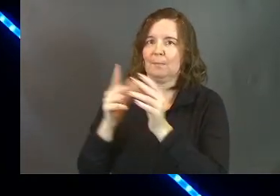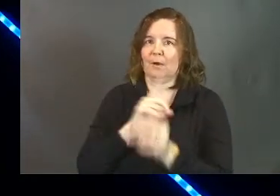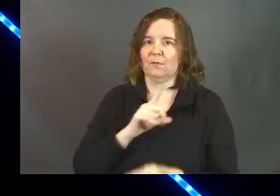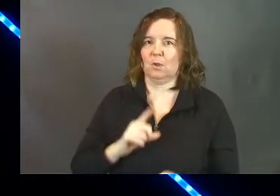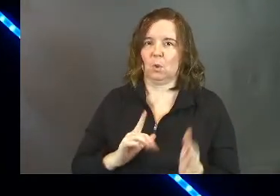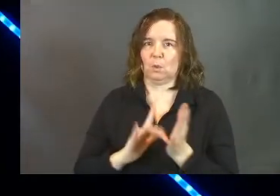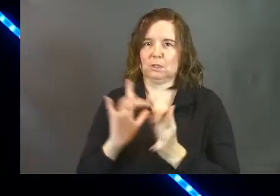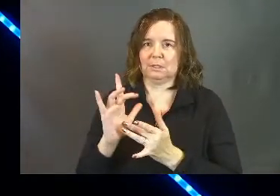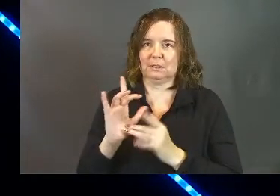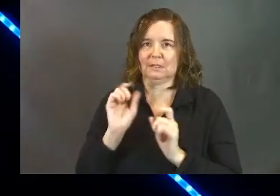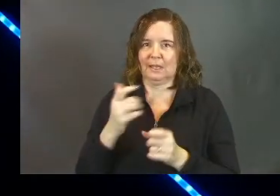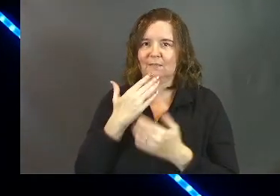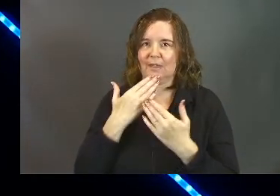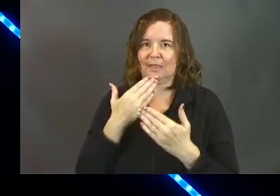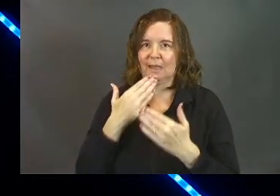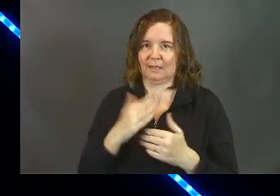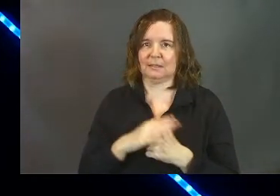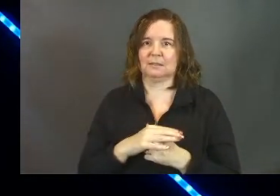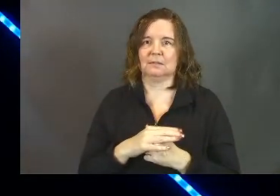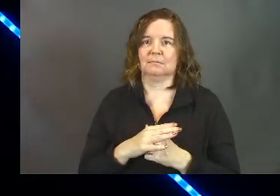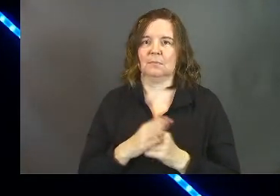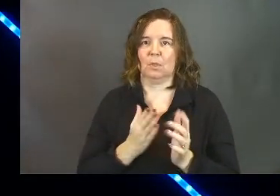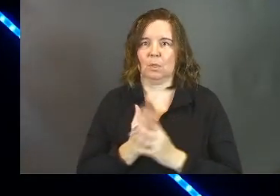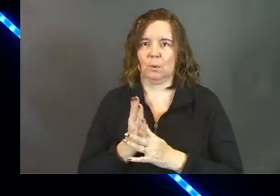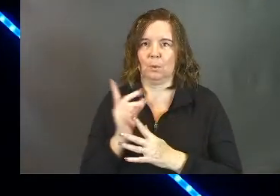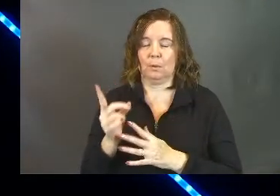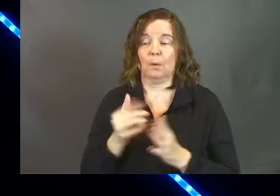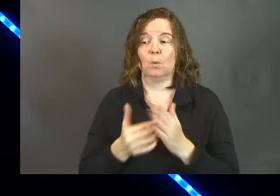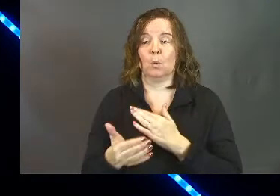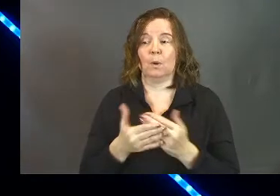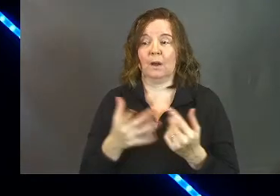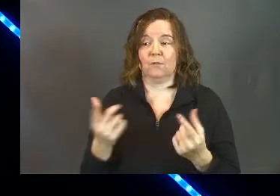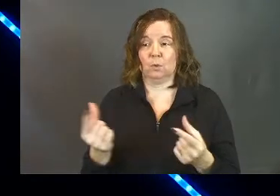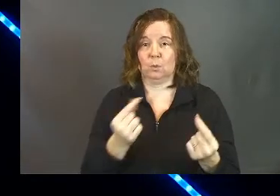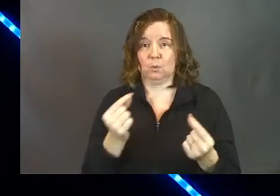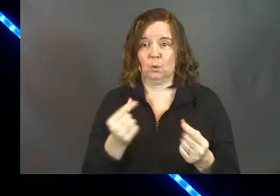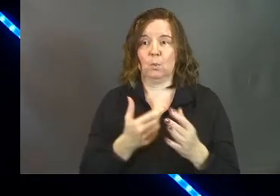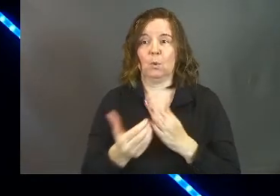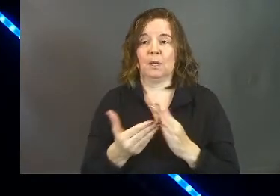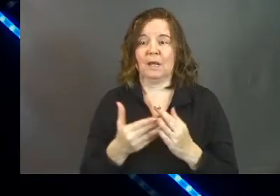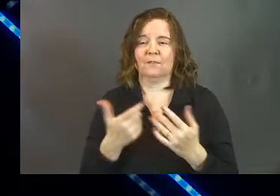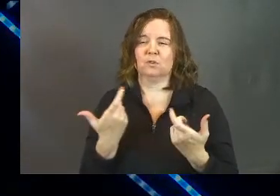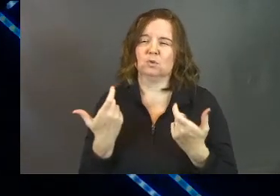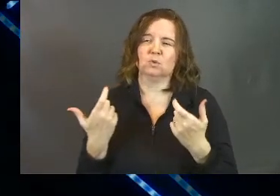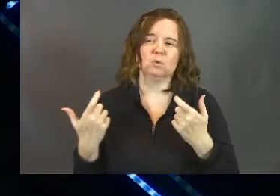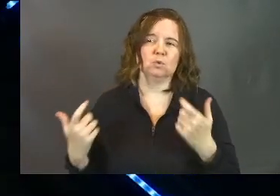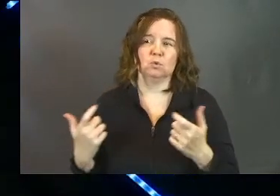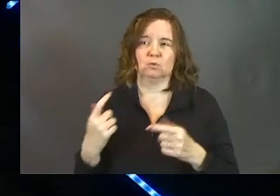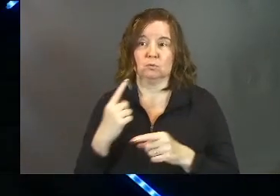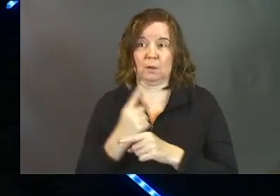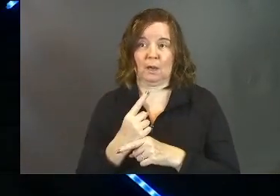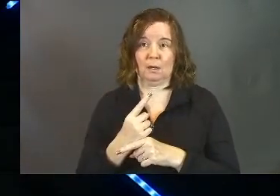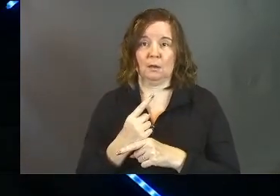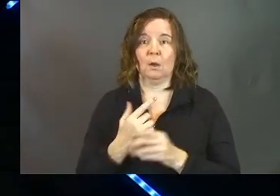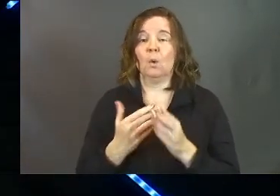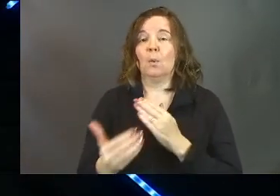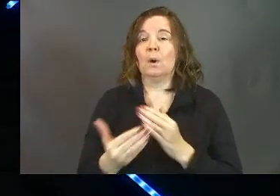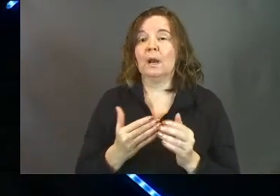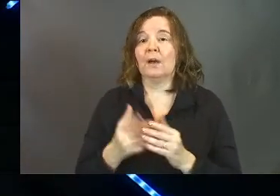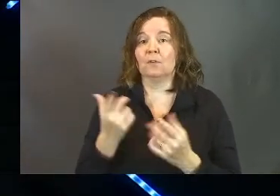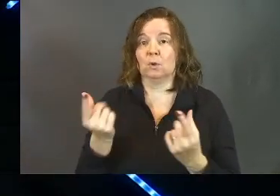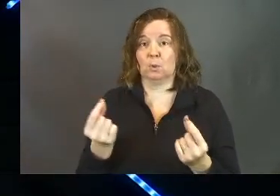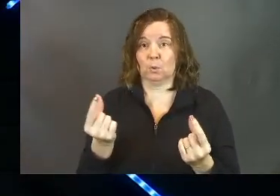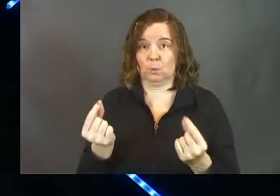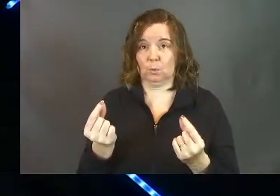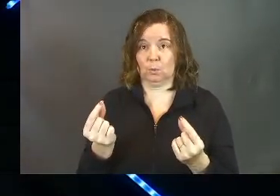Lord Jesus, giving thanks to God the Father through him. Whatever you do, whatever is huge, right? Whatever you